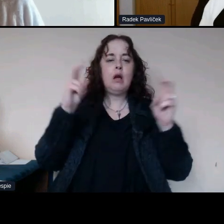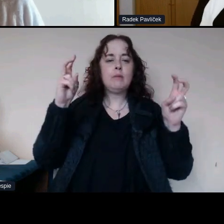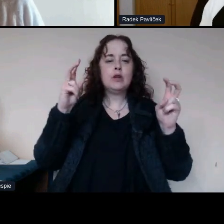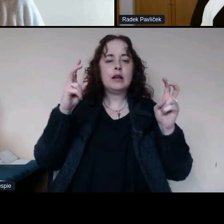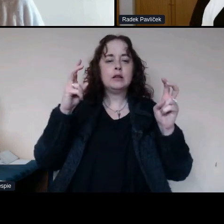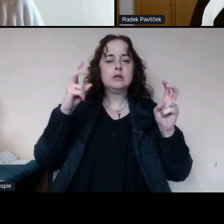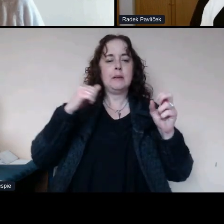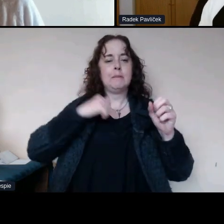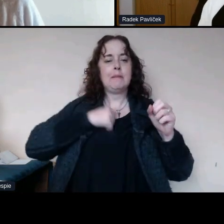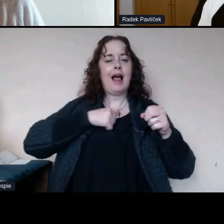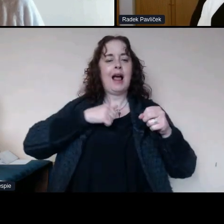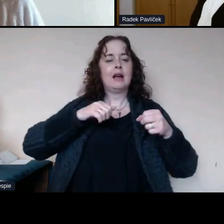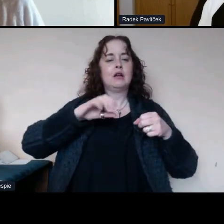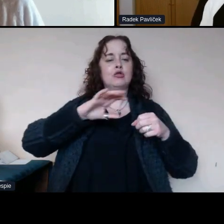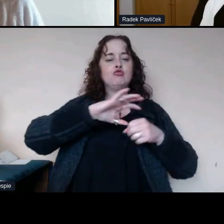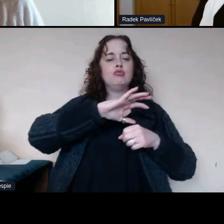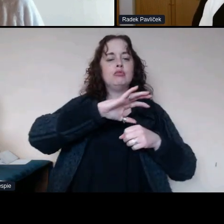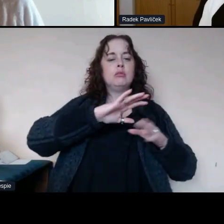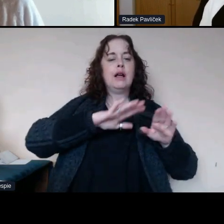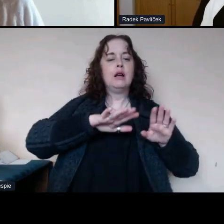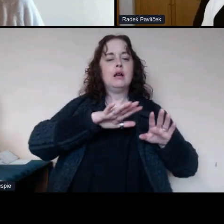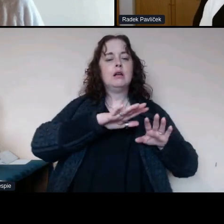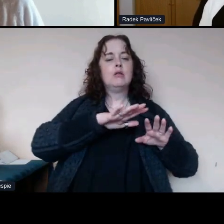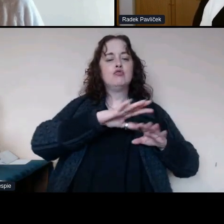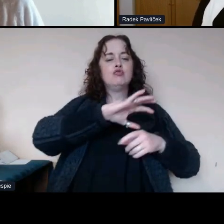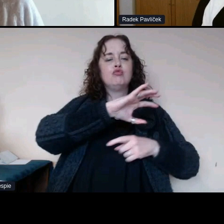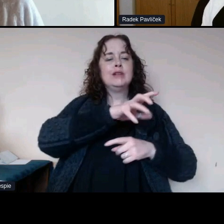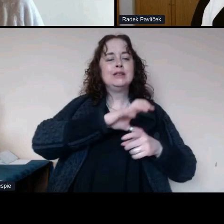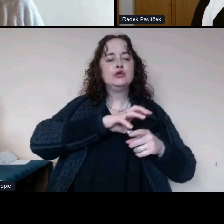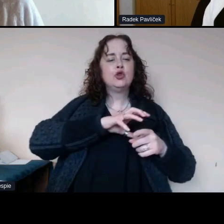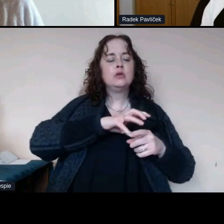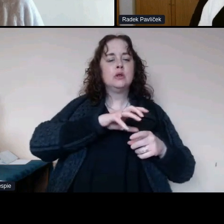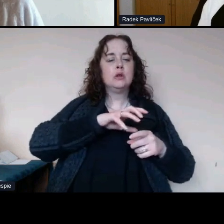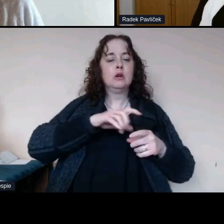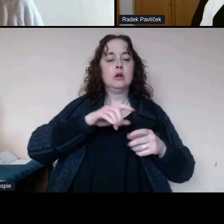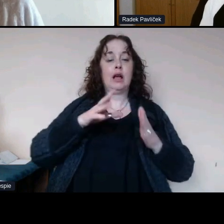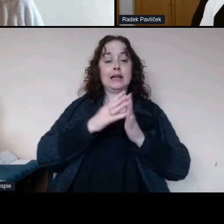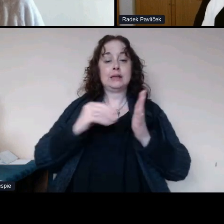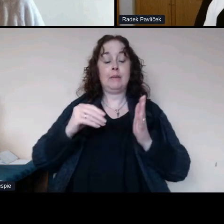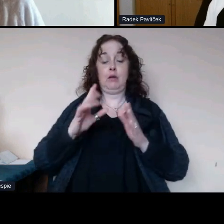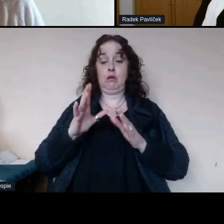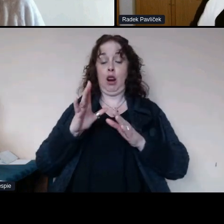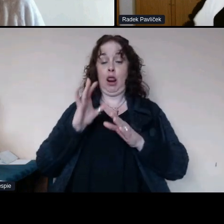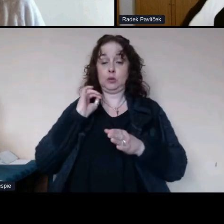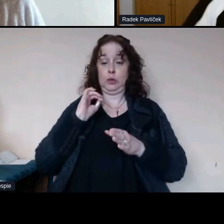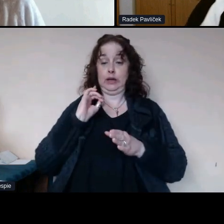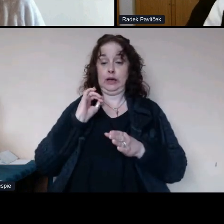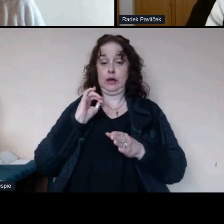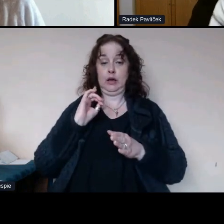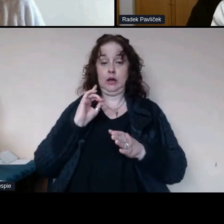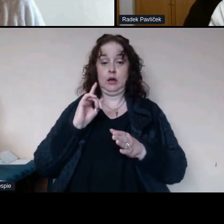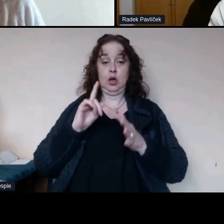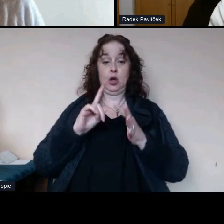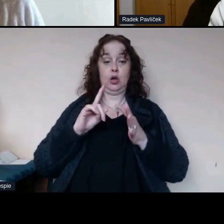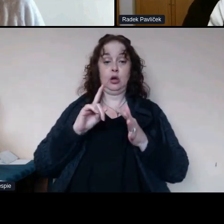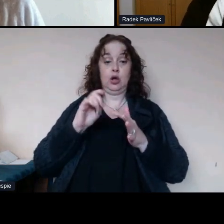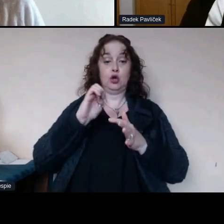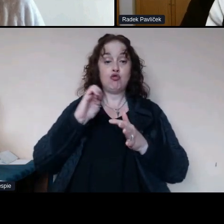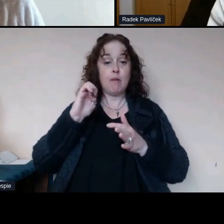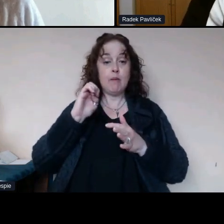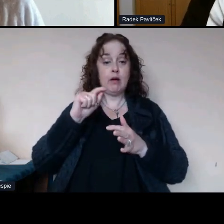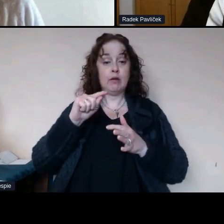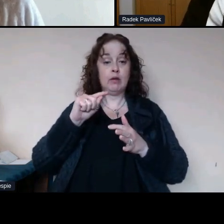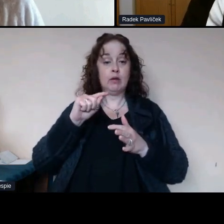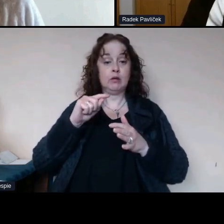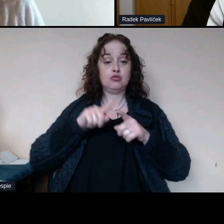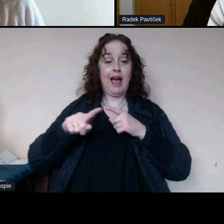region, in case that, as for example, last week you and Alberto attended one of our,